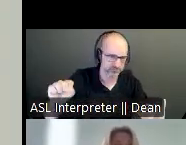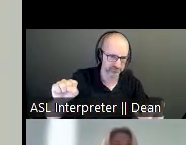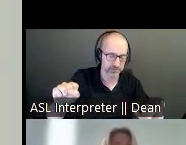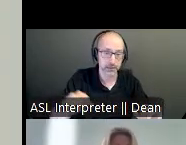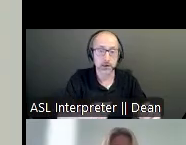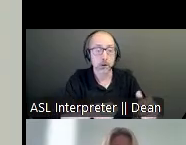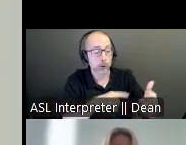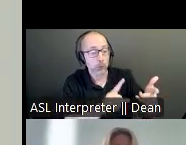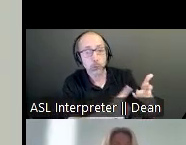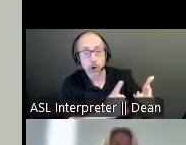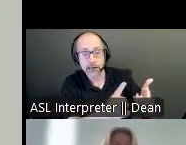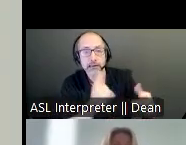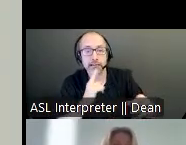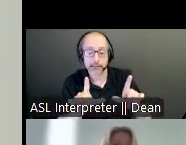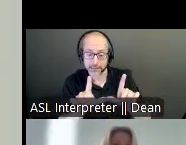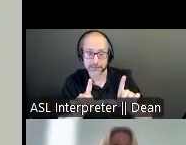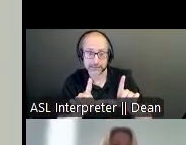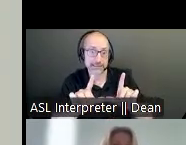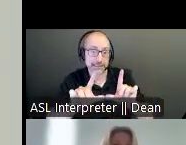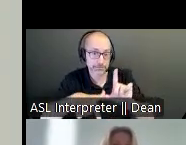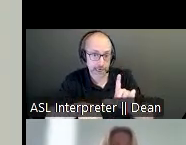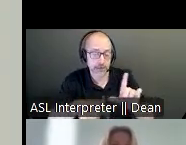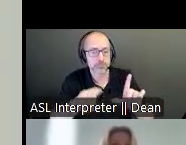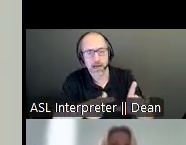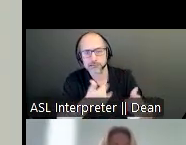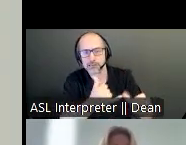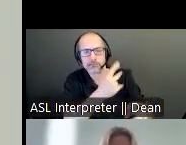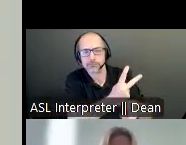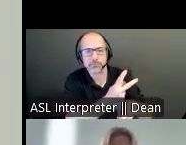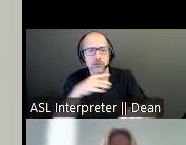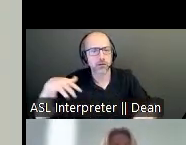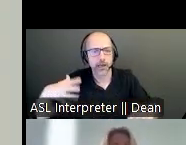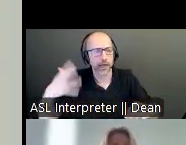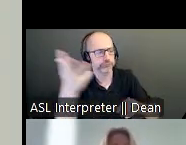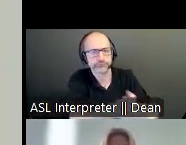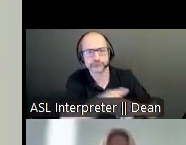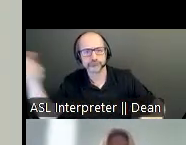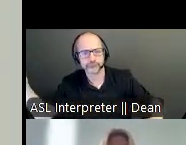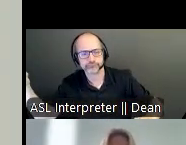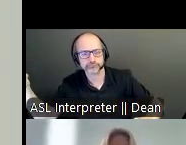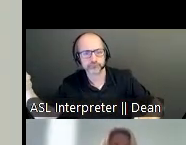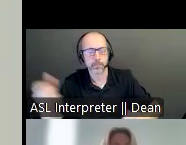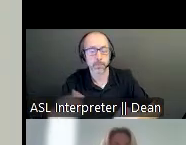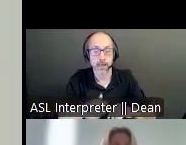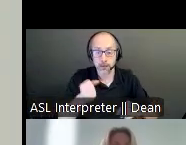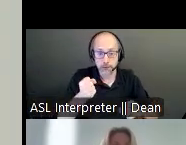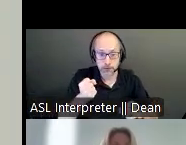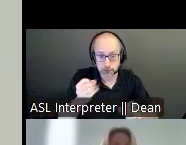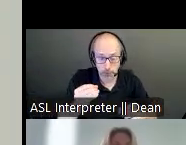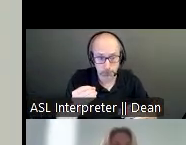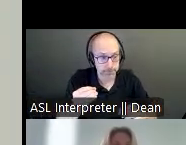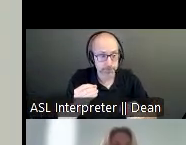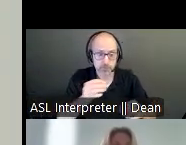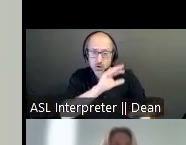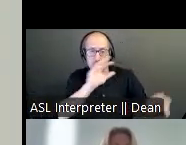expired, but still had access to their gun as it was not removed. Overall, there appeared to be a general